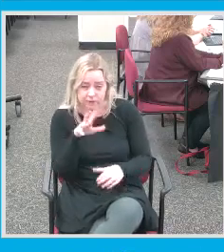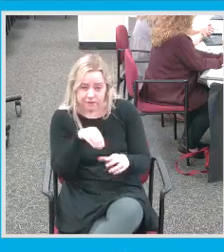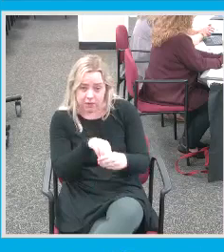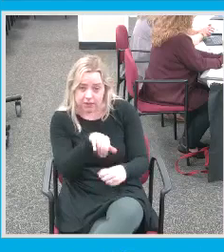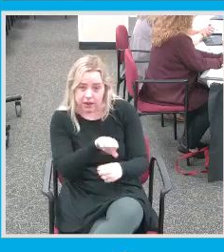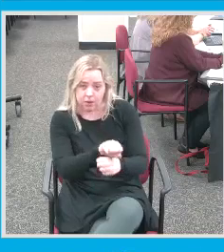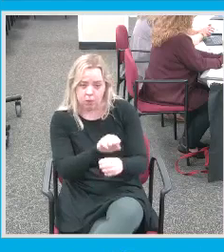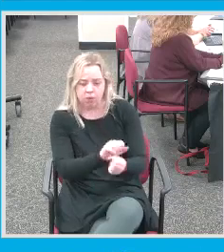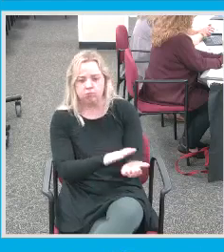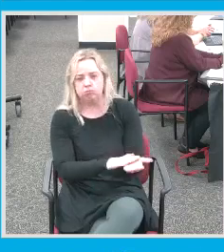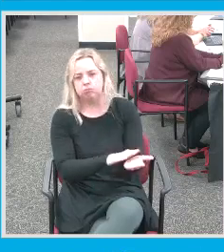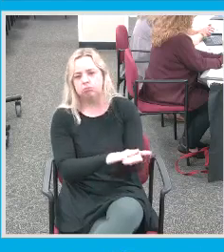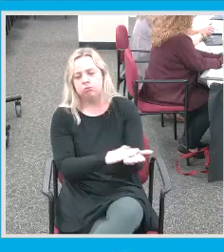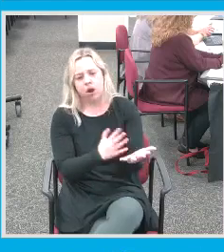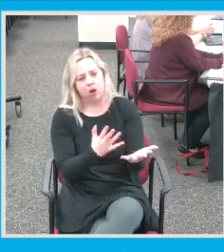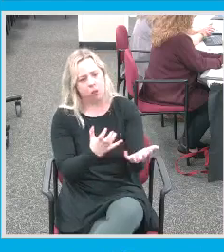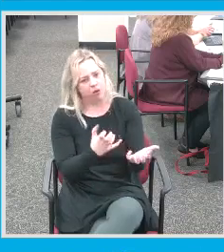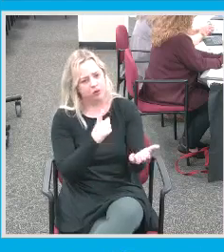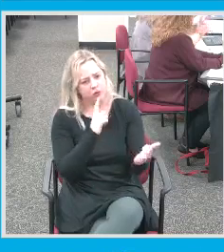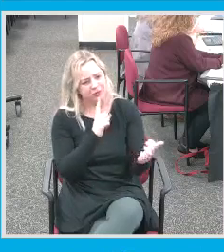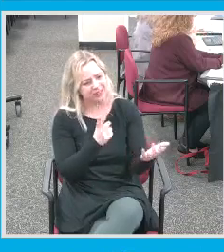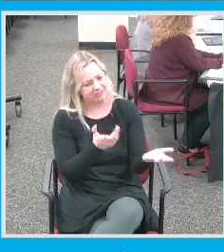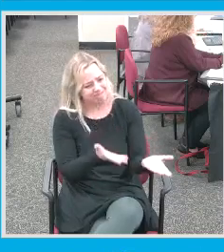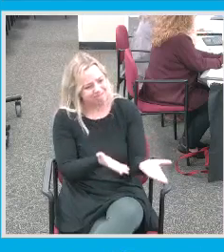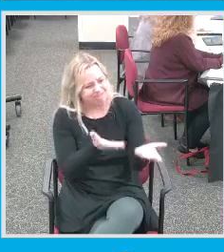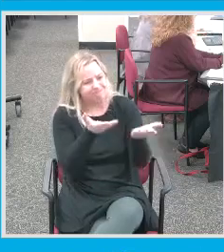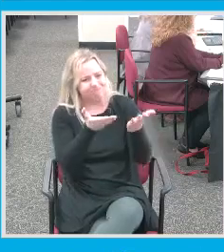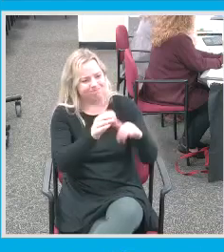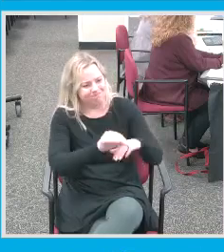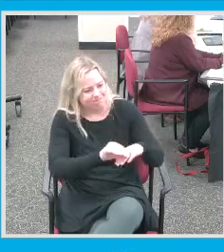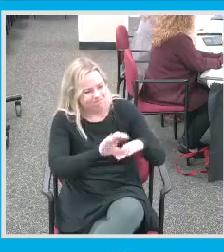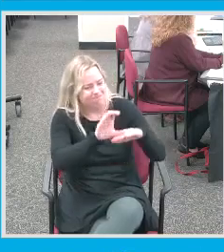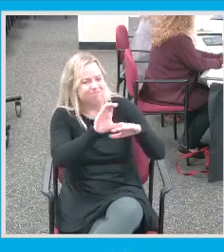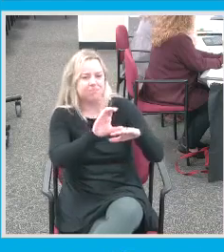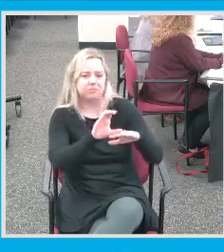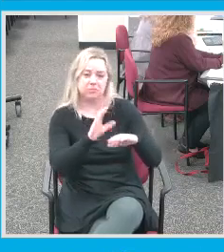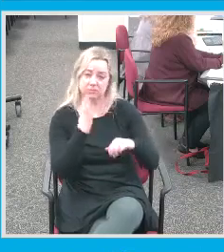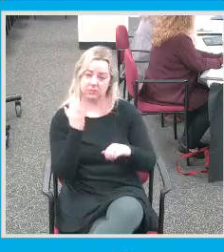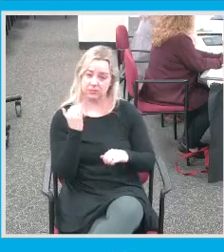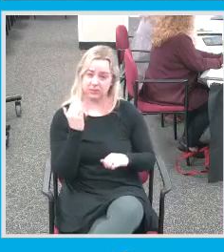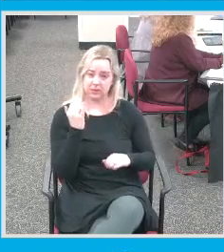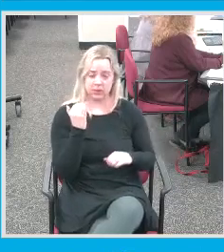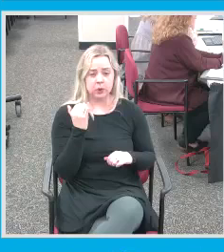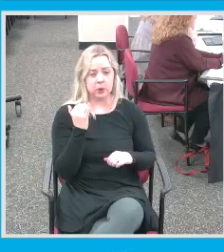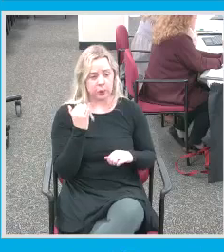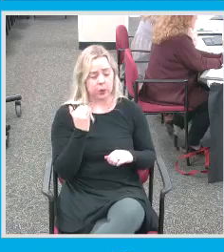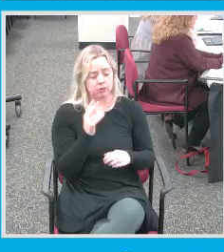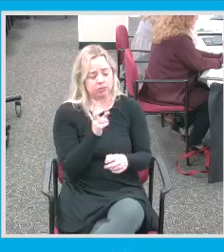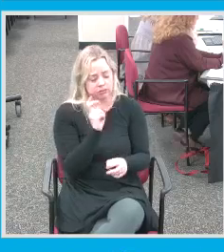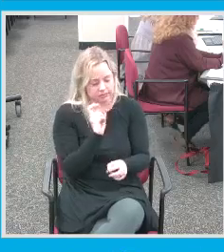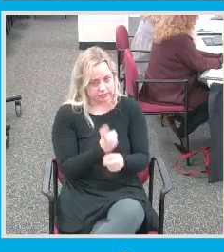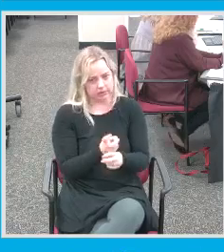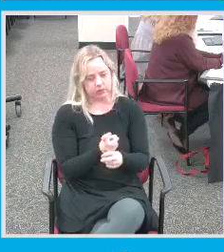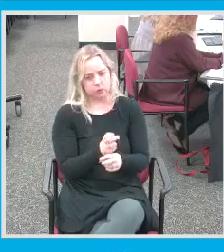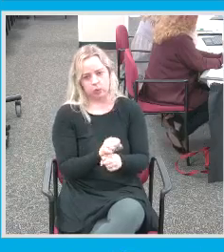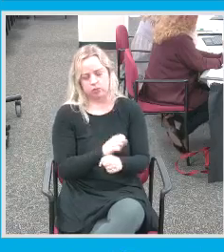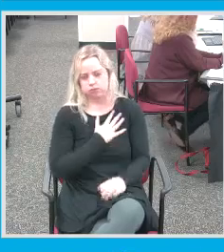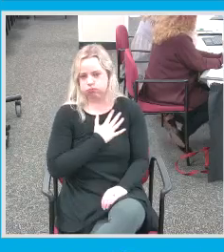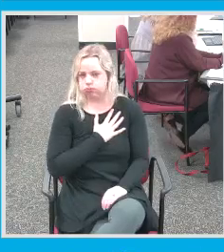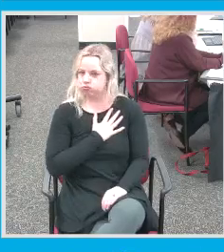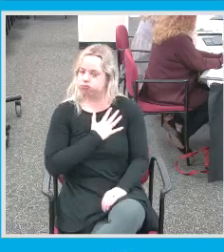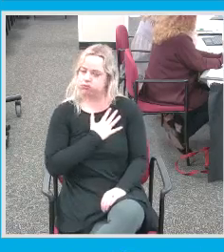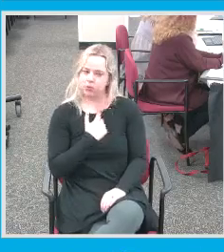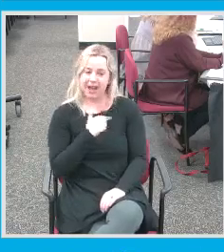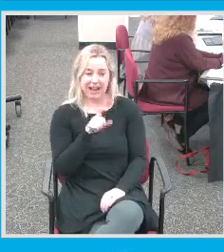them and lift them up, because this is something that is it is really difficult work. And so I feel compelled to say that,